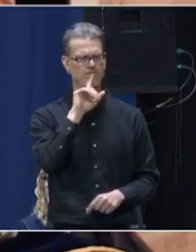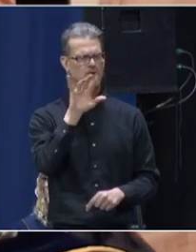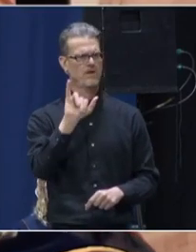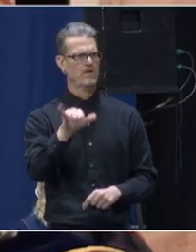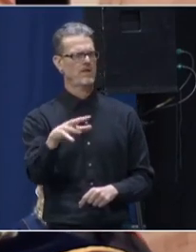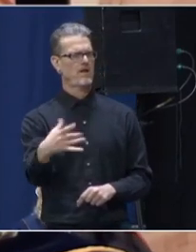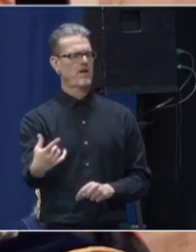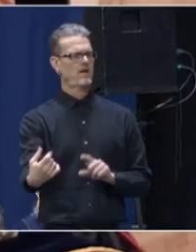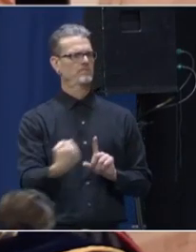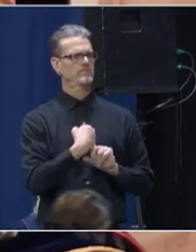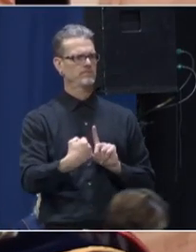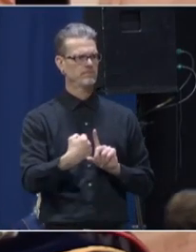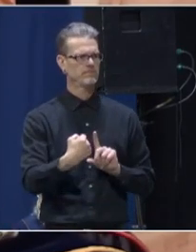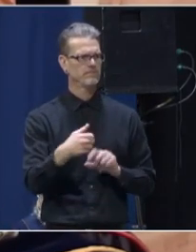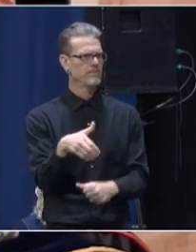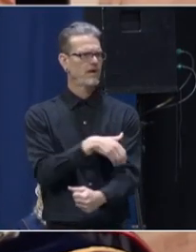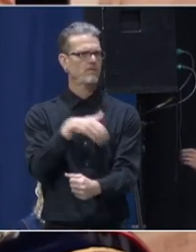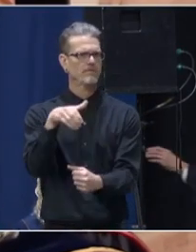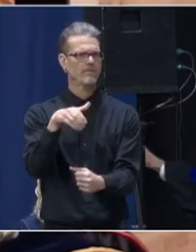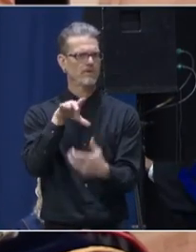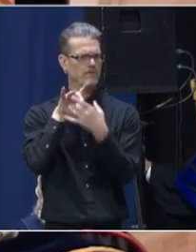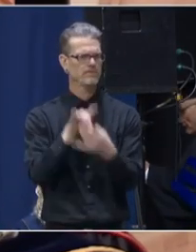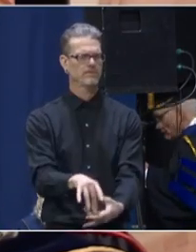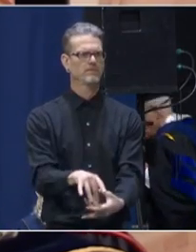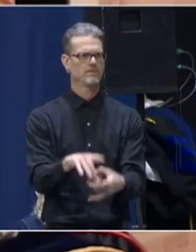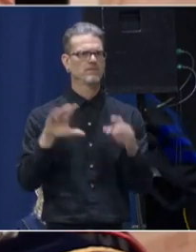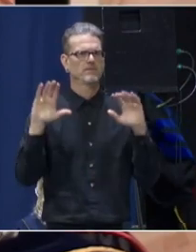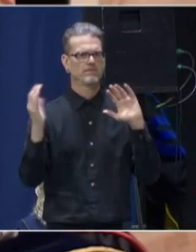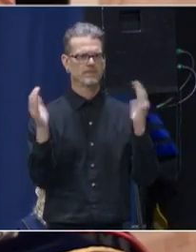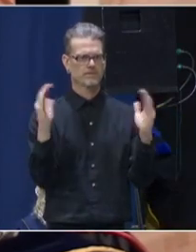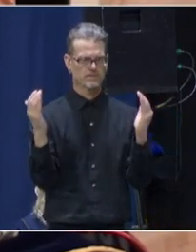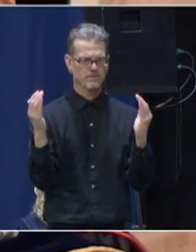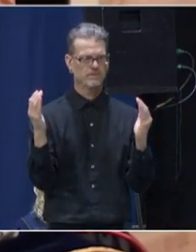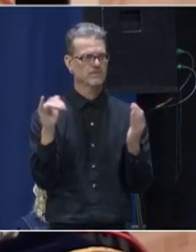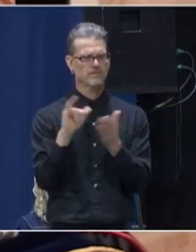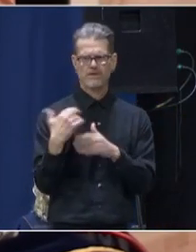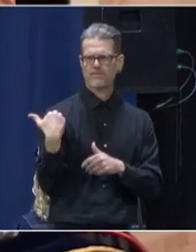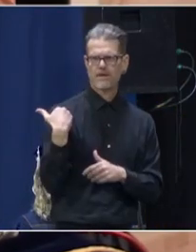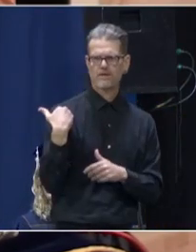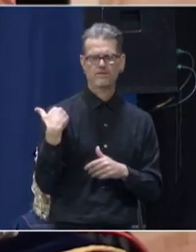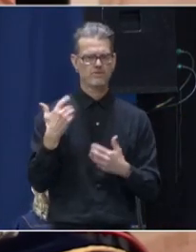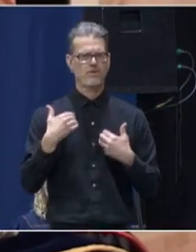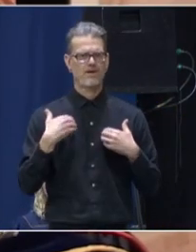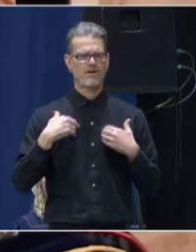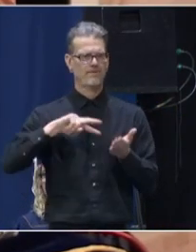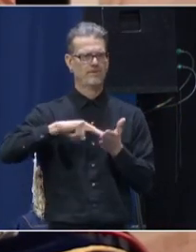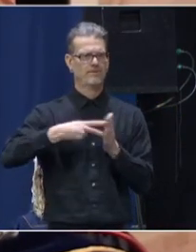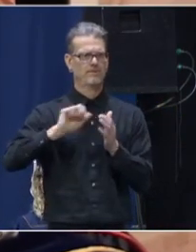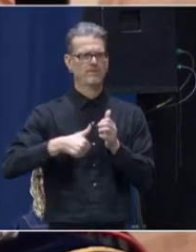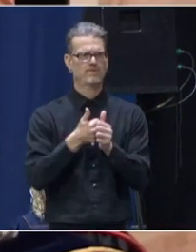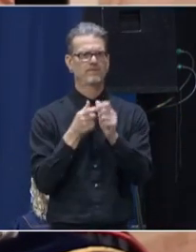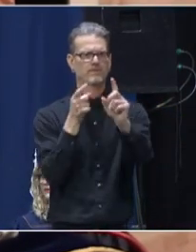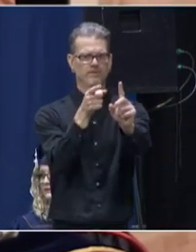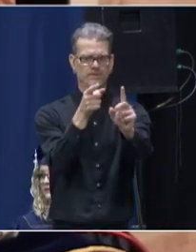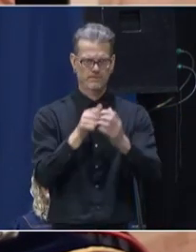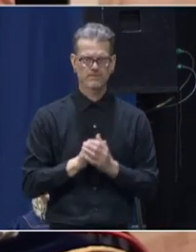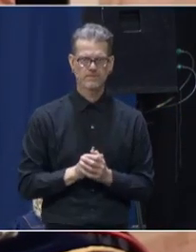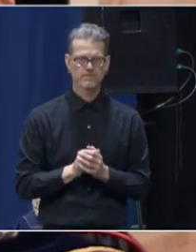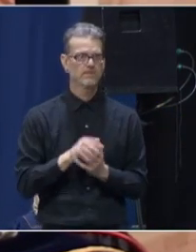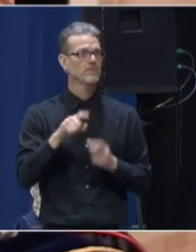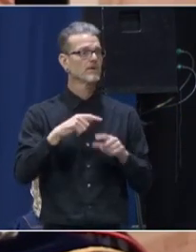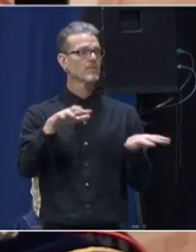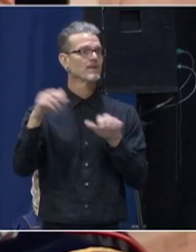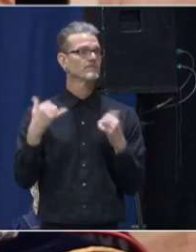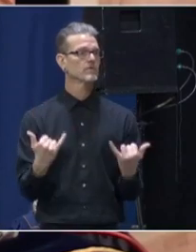as a powerful, relevant metaphor, a reminder to be purposeful. As you leave here today, I hope